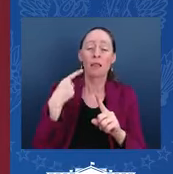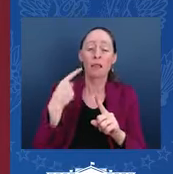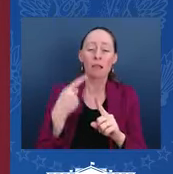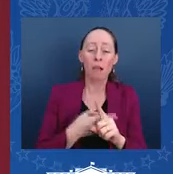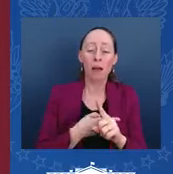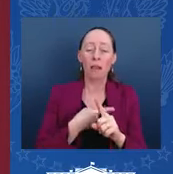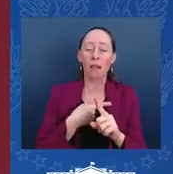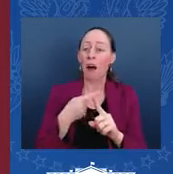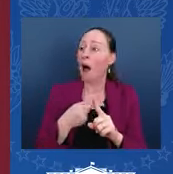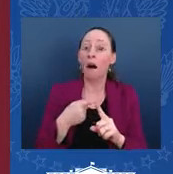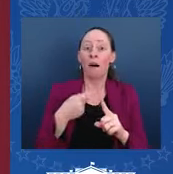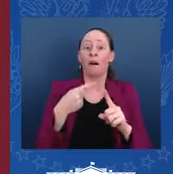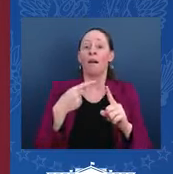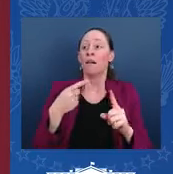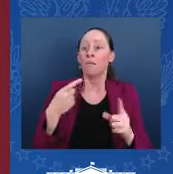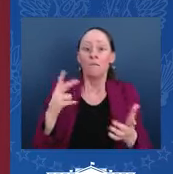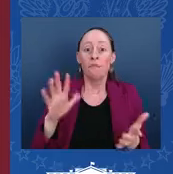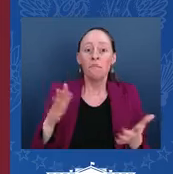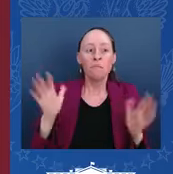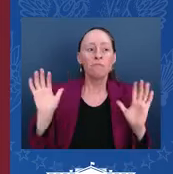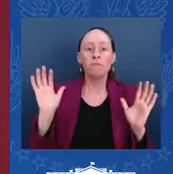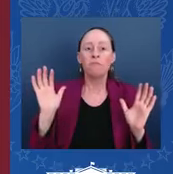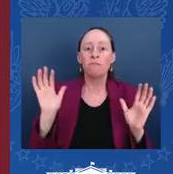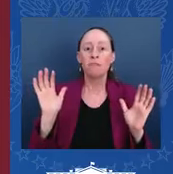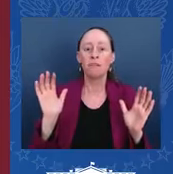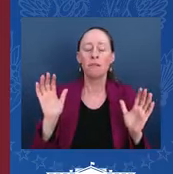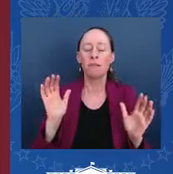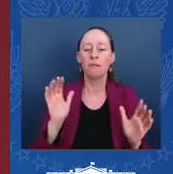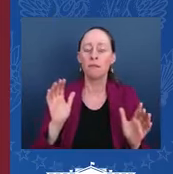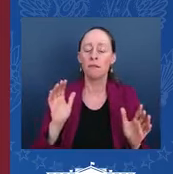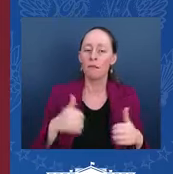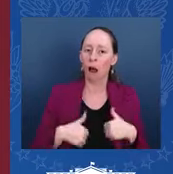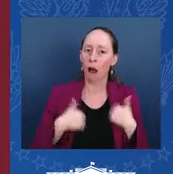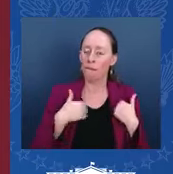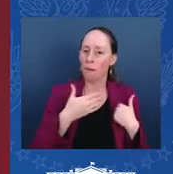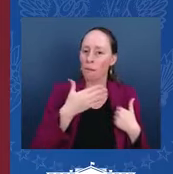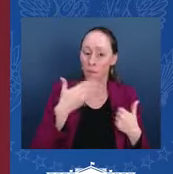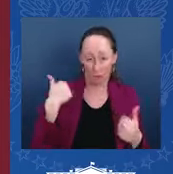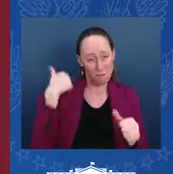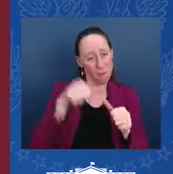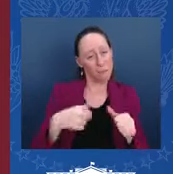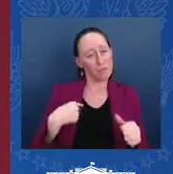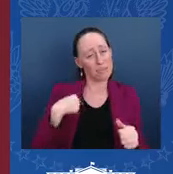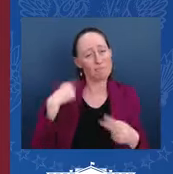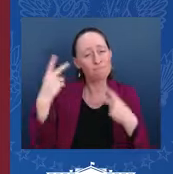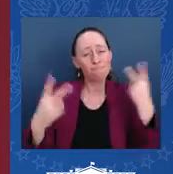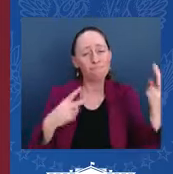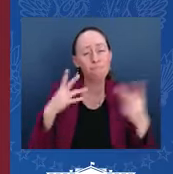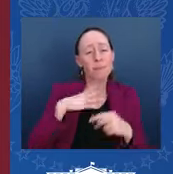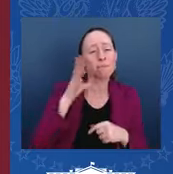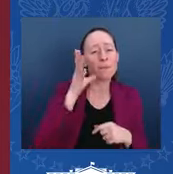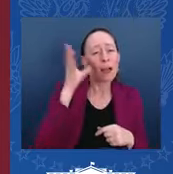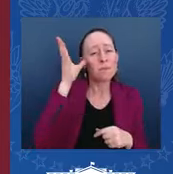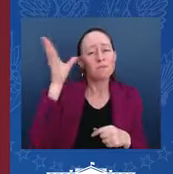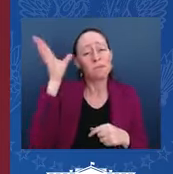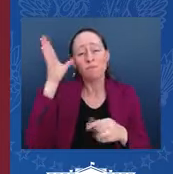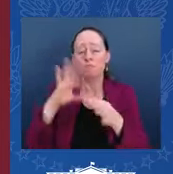have an expression. He said, Joey, my word is abiding. Family's the beginning, the middle, and the